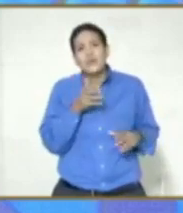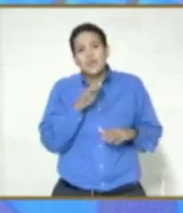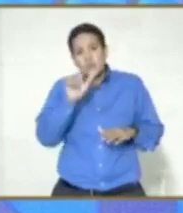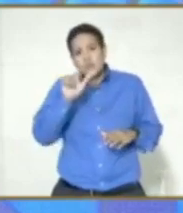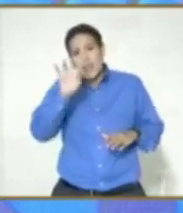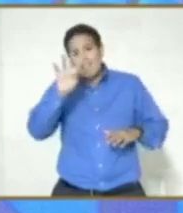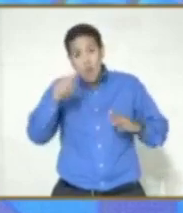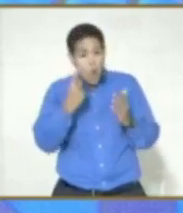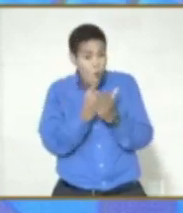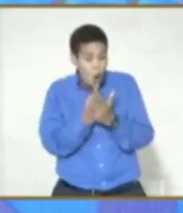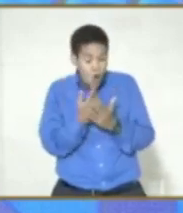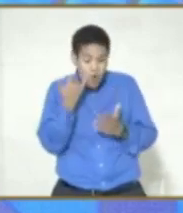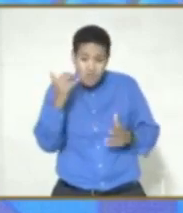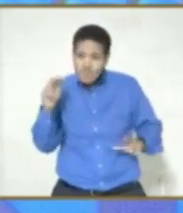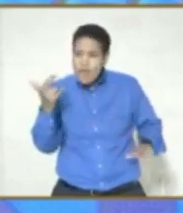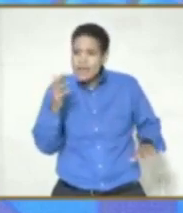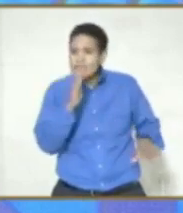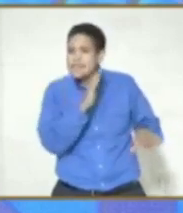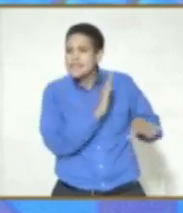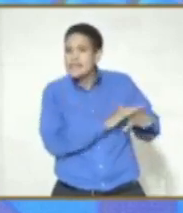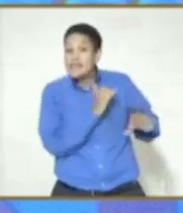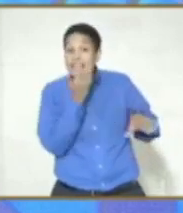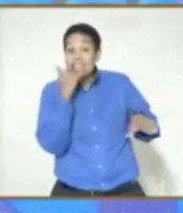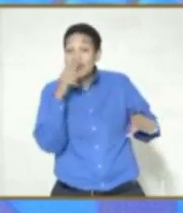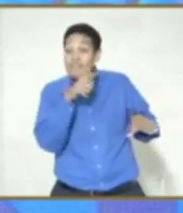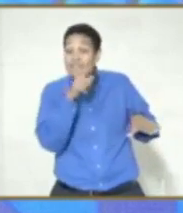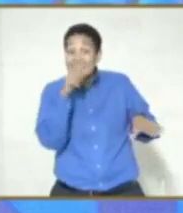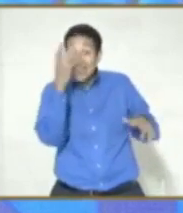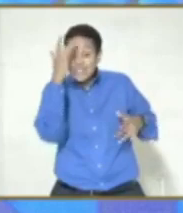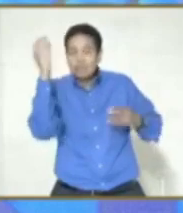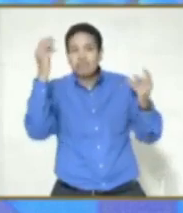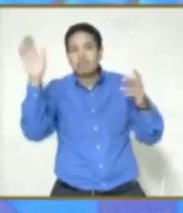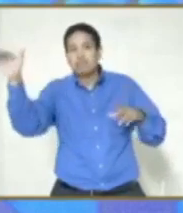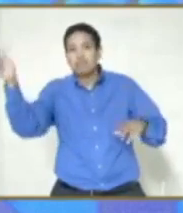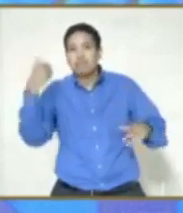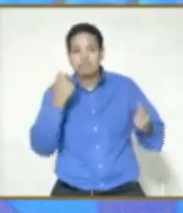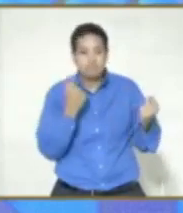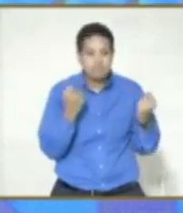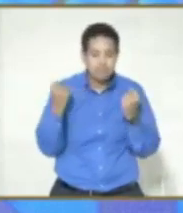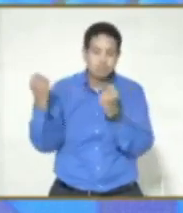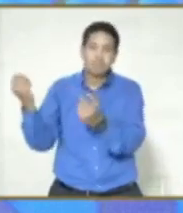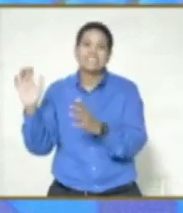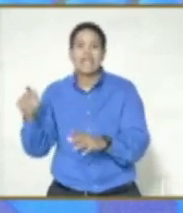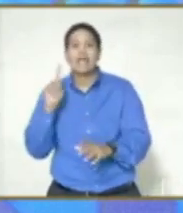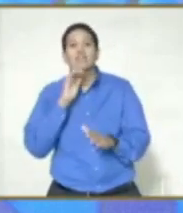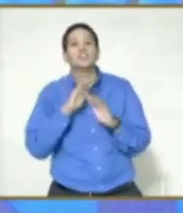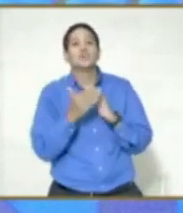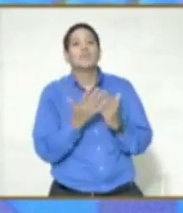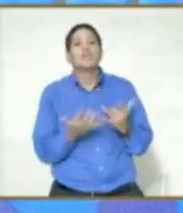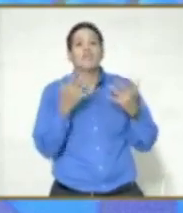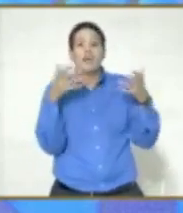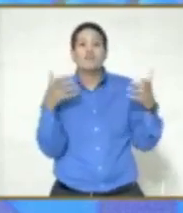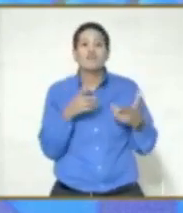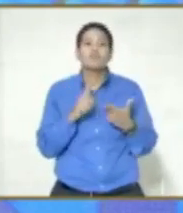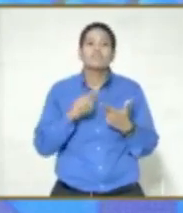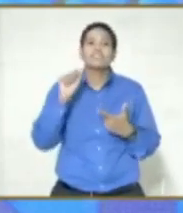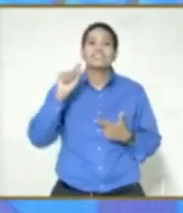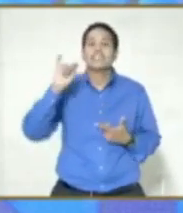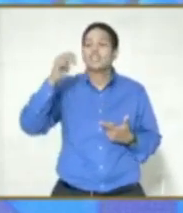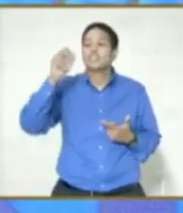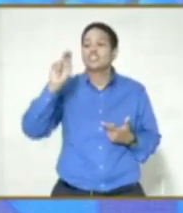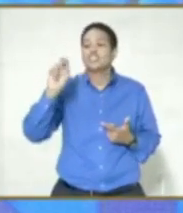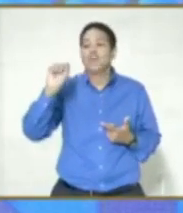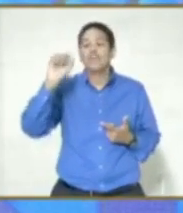hours call at the facility. Their arrangements are made with the Jamaica Fire Brigade, with the St. John's